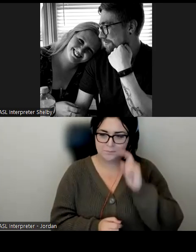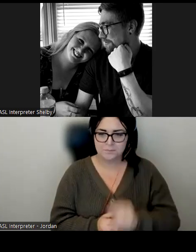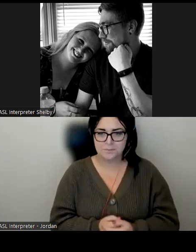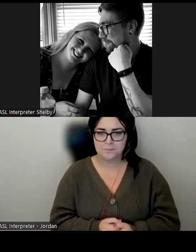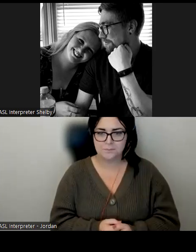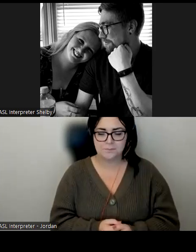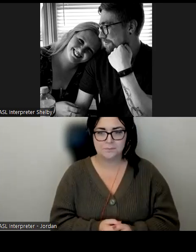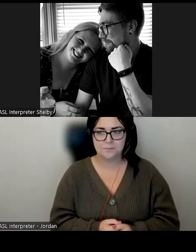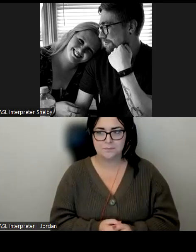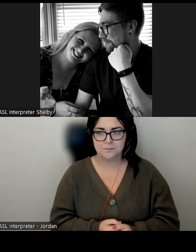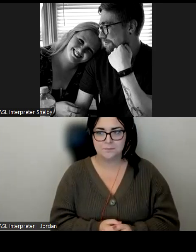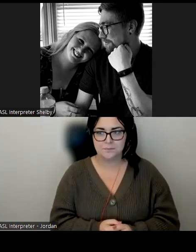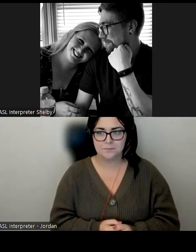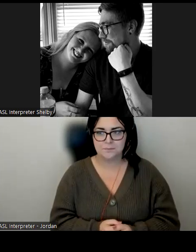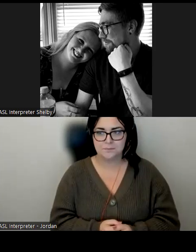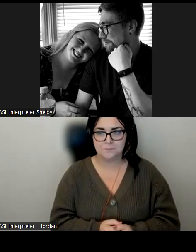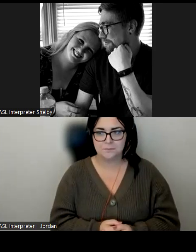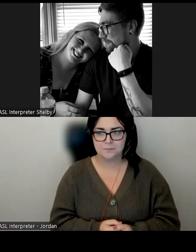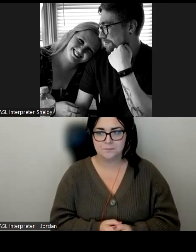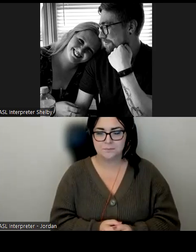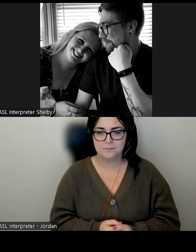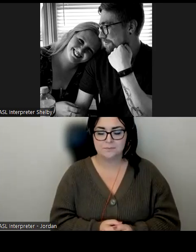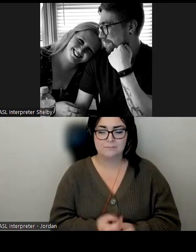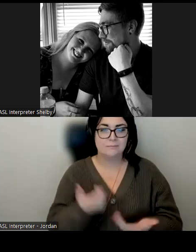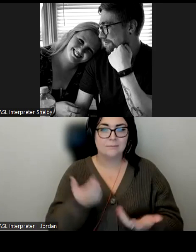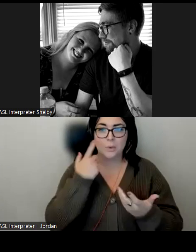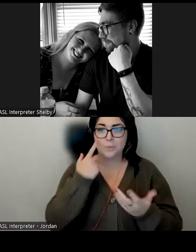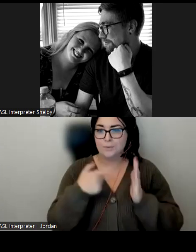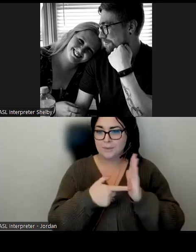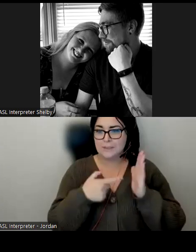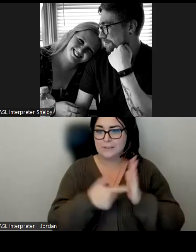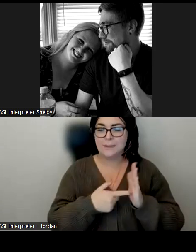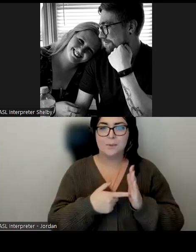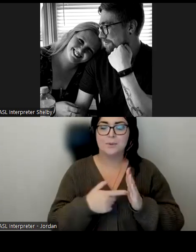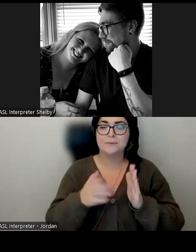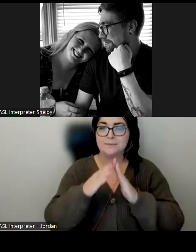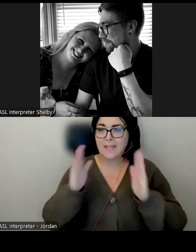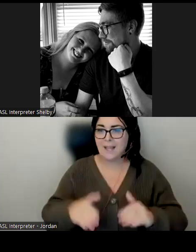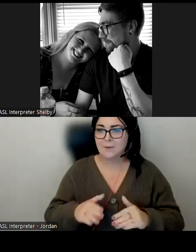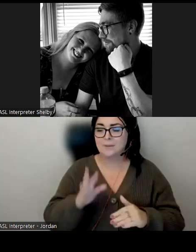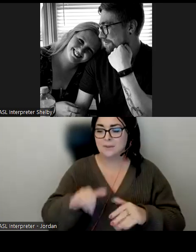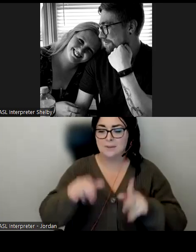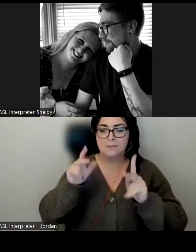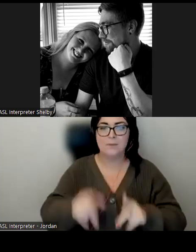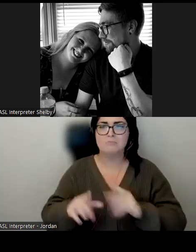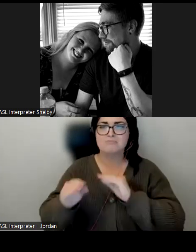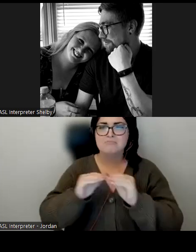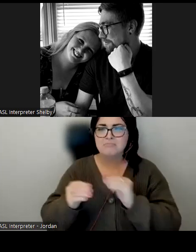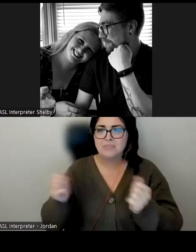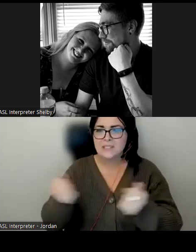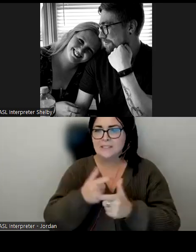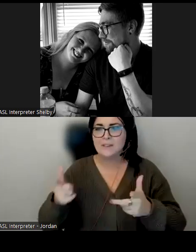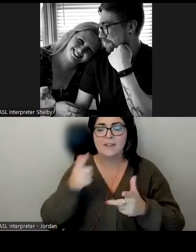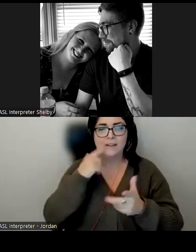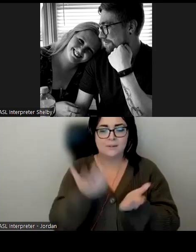someone around the house who's the fixer, who's doing the little repairs, having a sink that's not